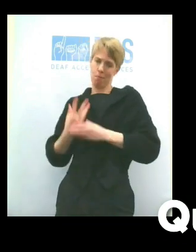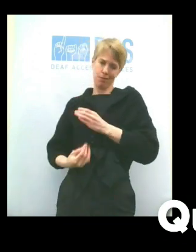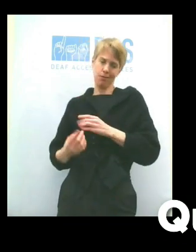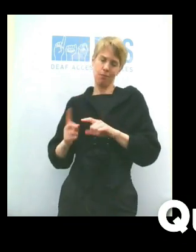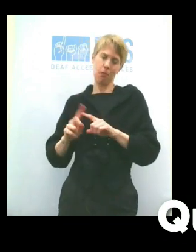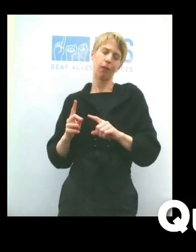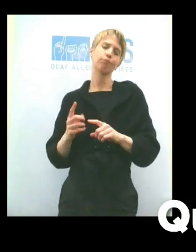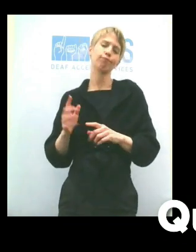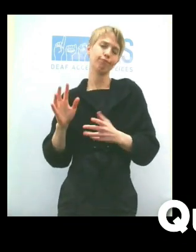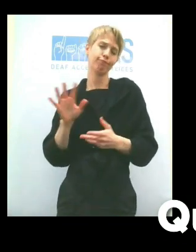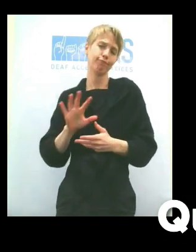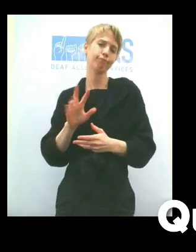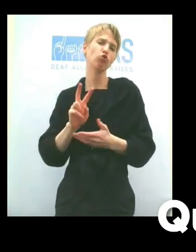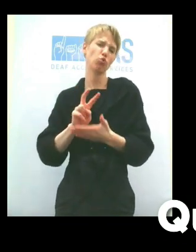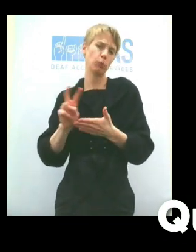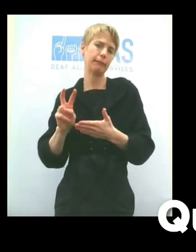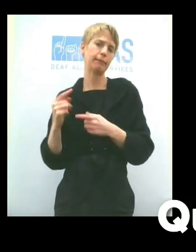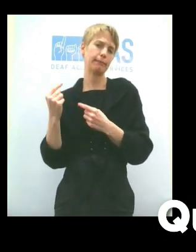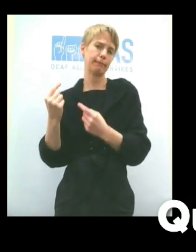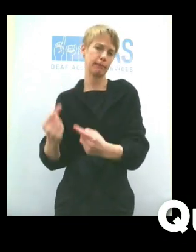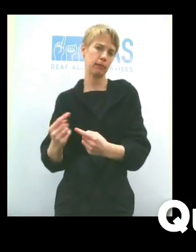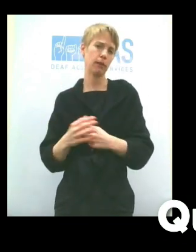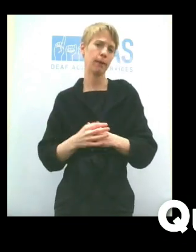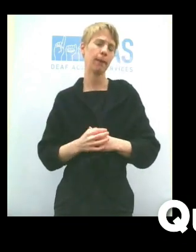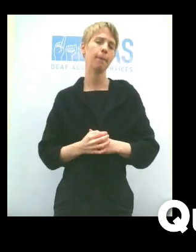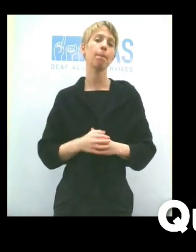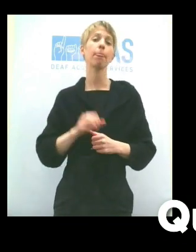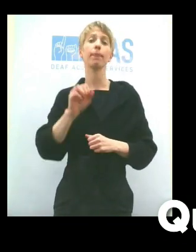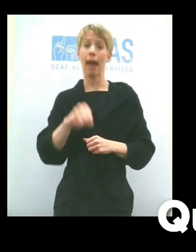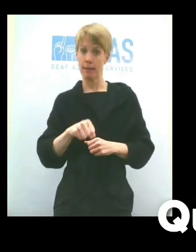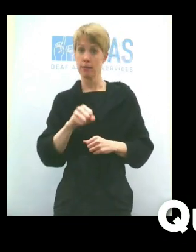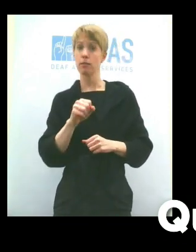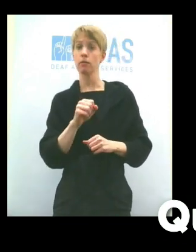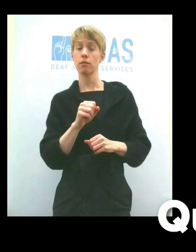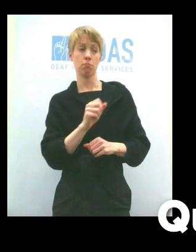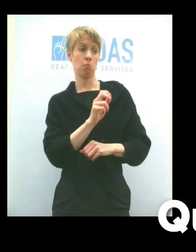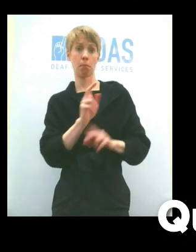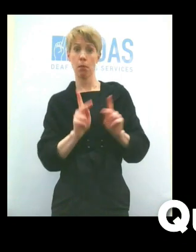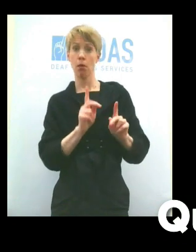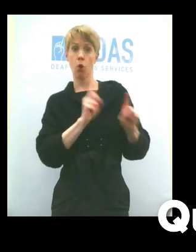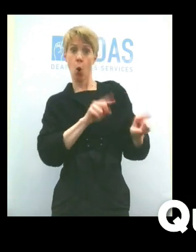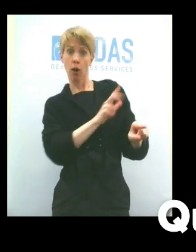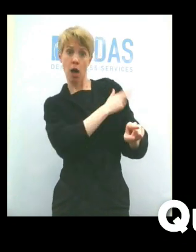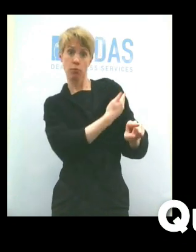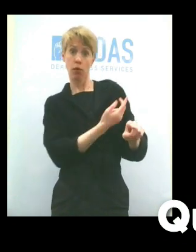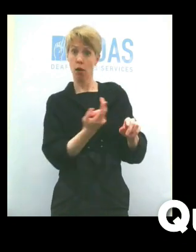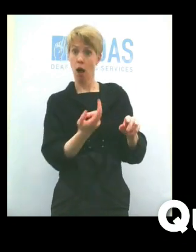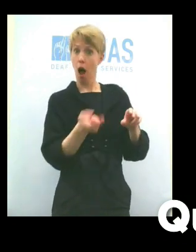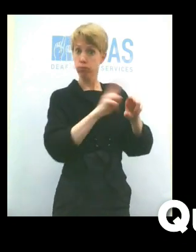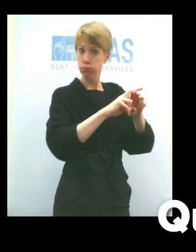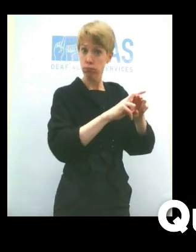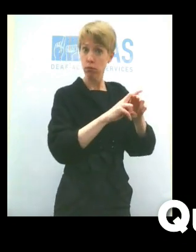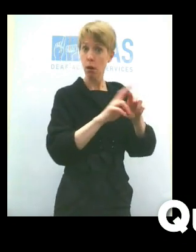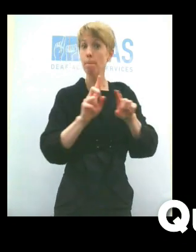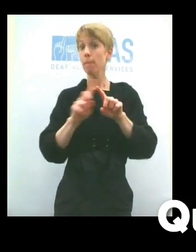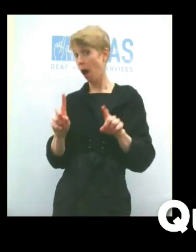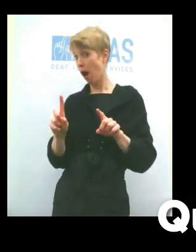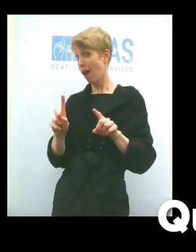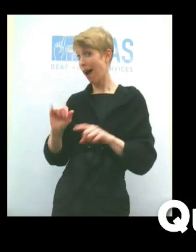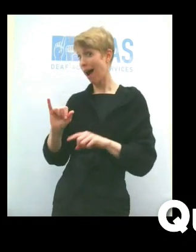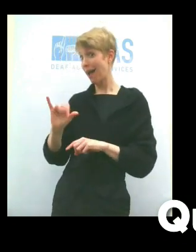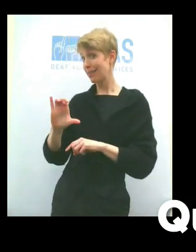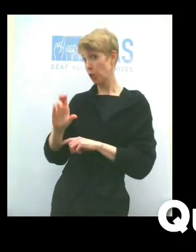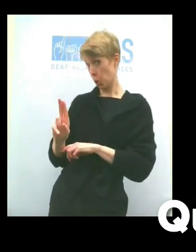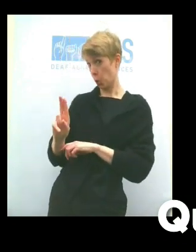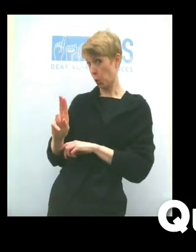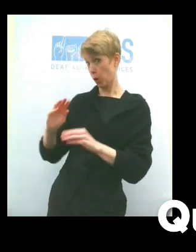And while the number has ticked upwards with regards to total hospitalizations in Erie County of 203, we do see a continual decline